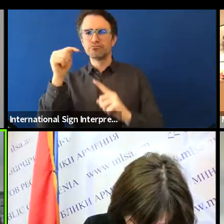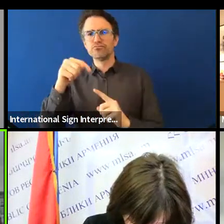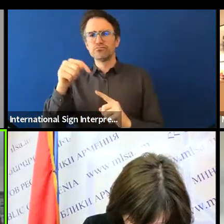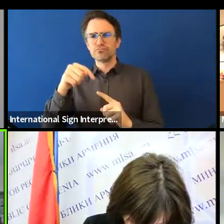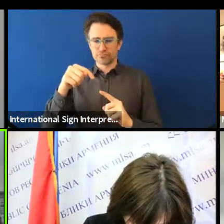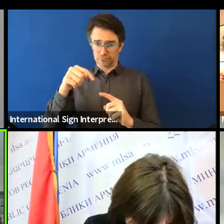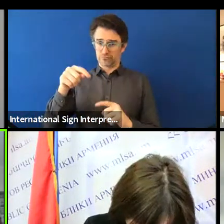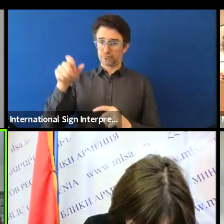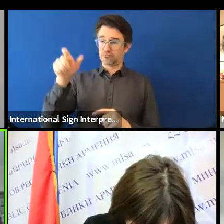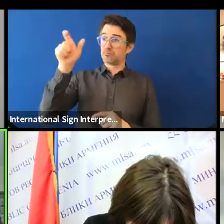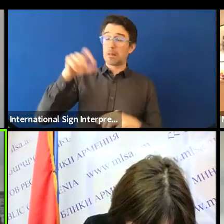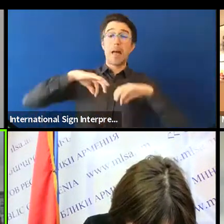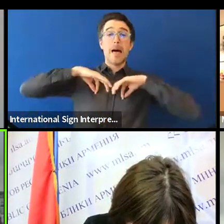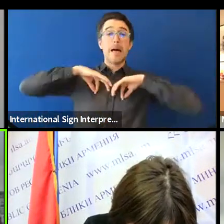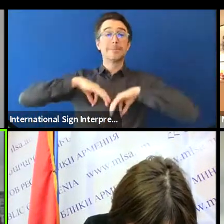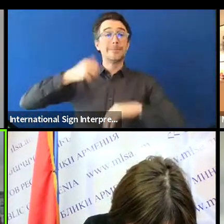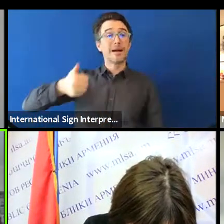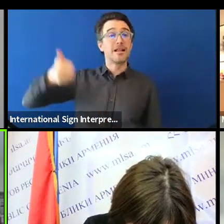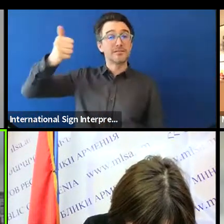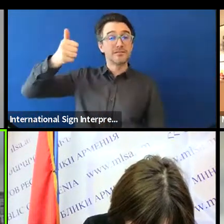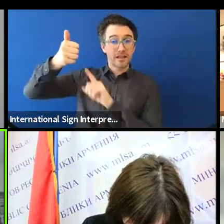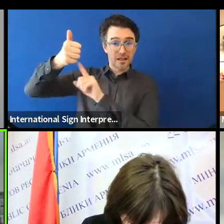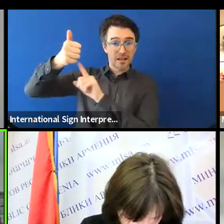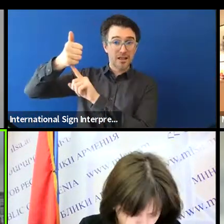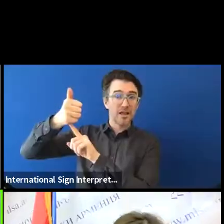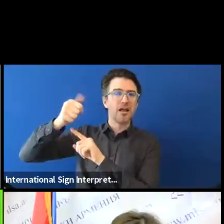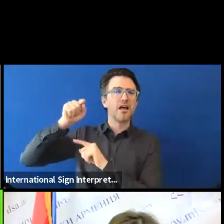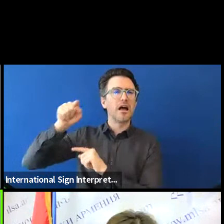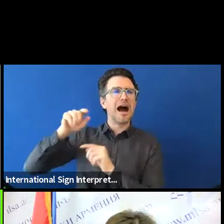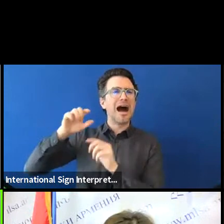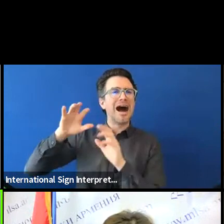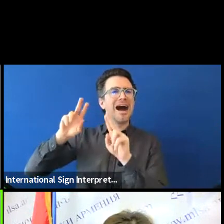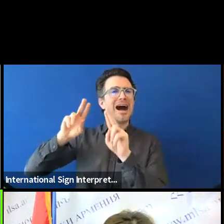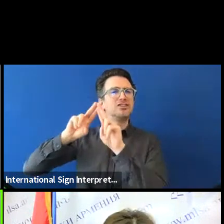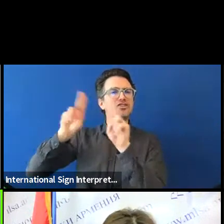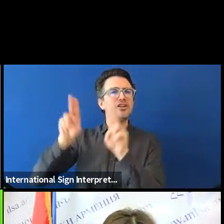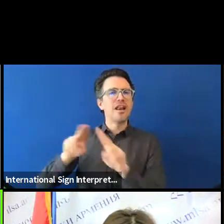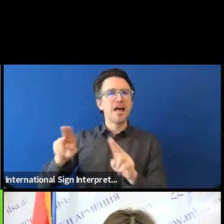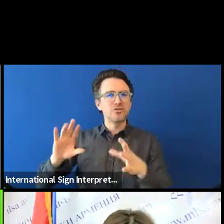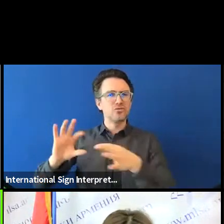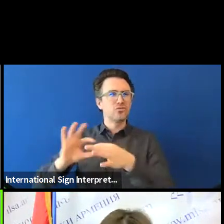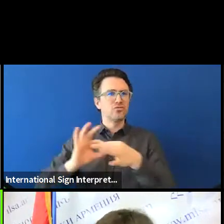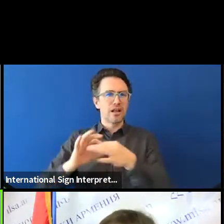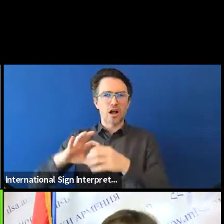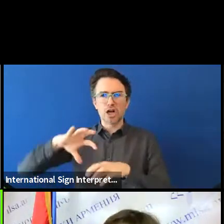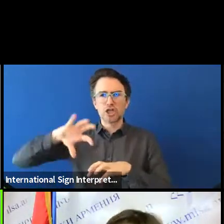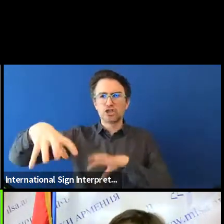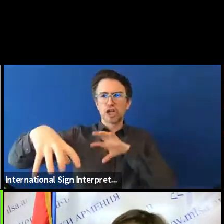for International Cooperation, has a very strong